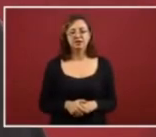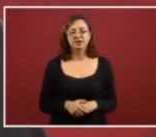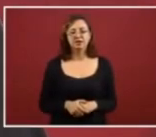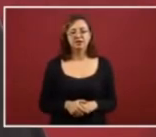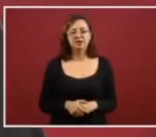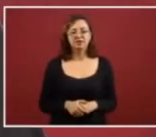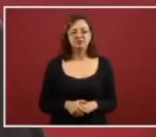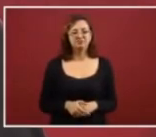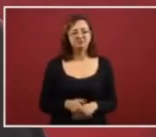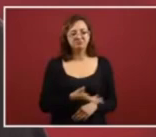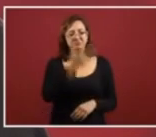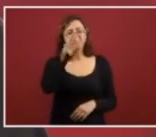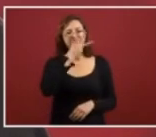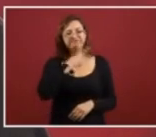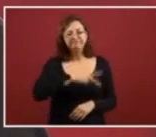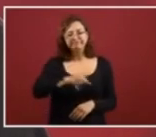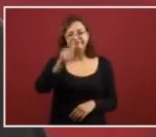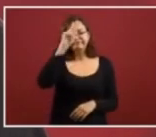desleídos,